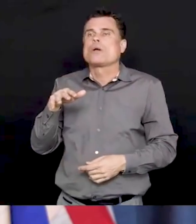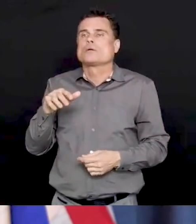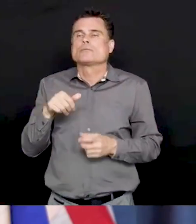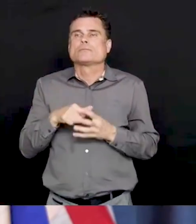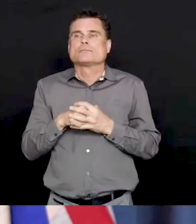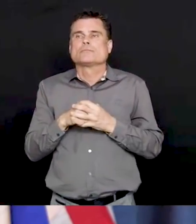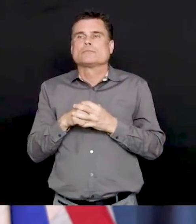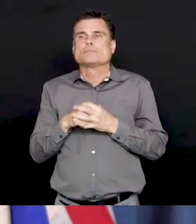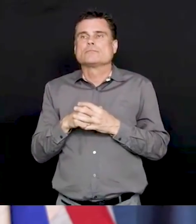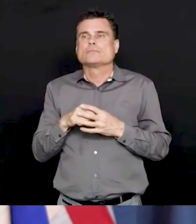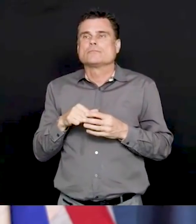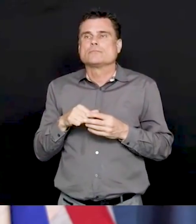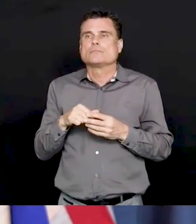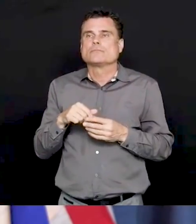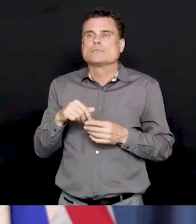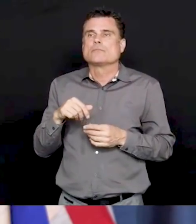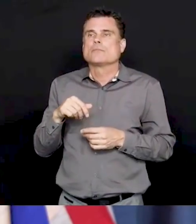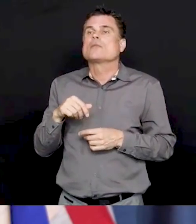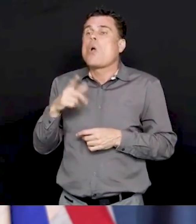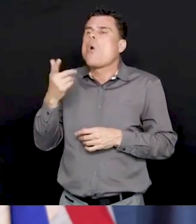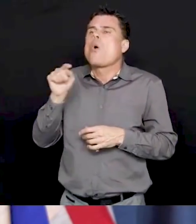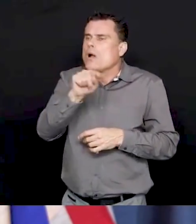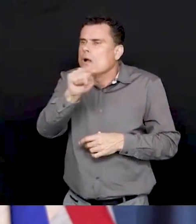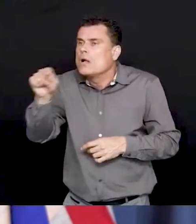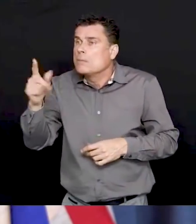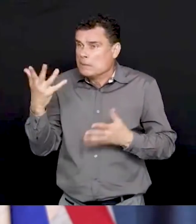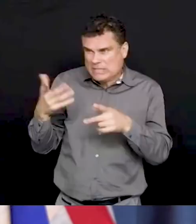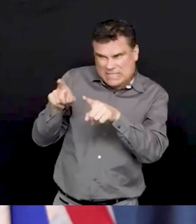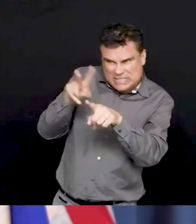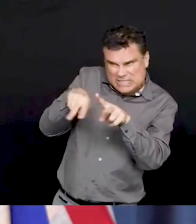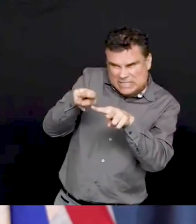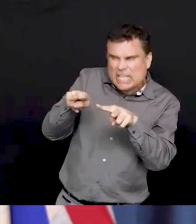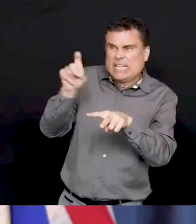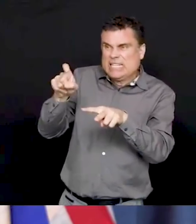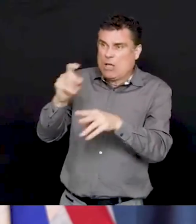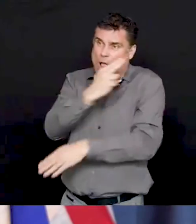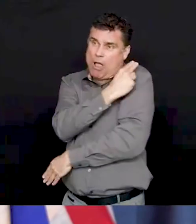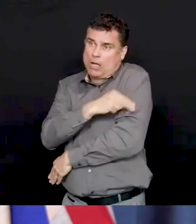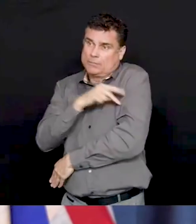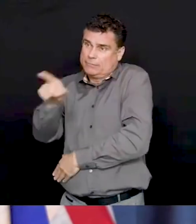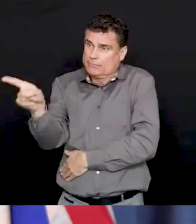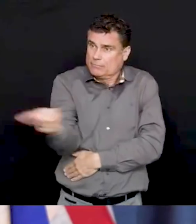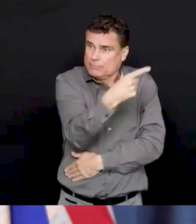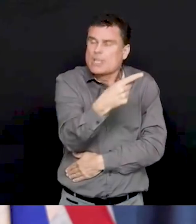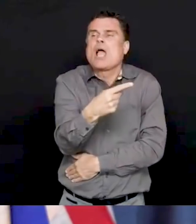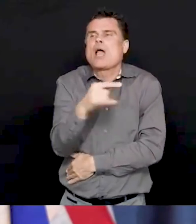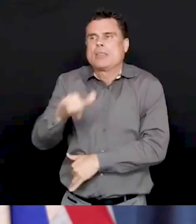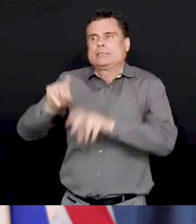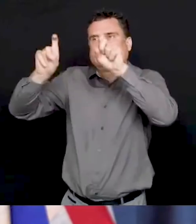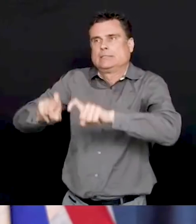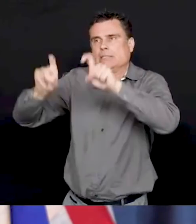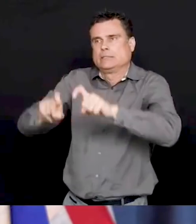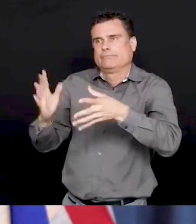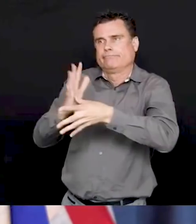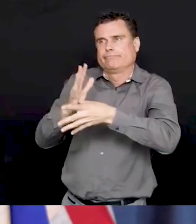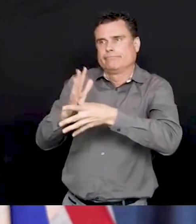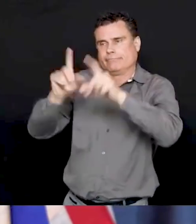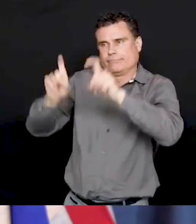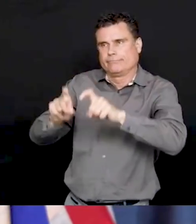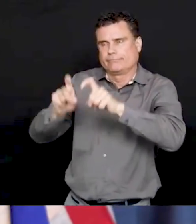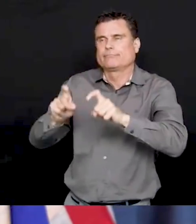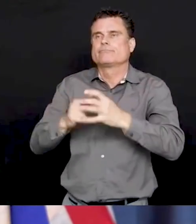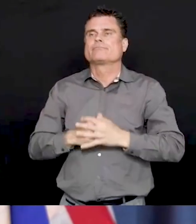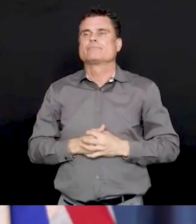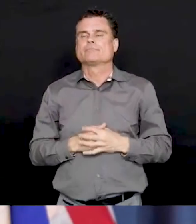And for the most part, that is working. I think we need to, and I've been saying it a number of